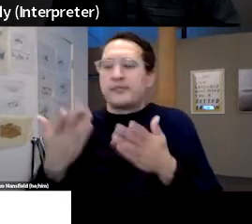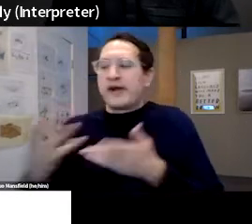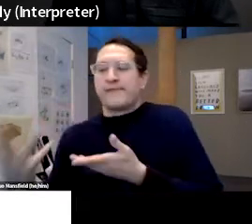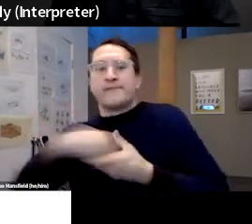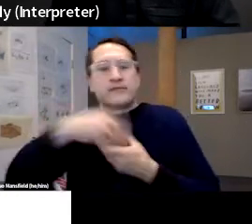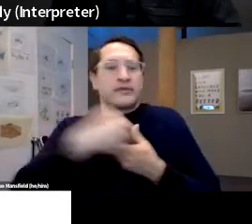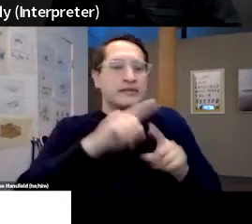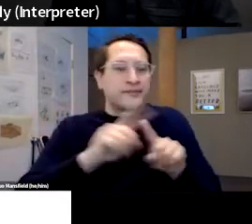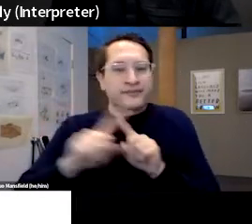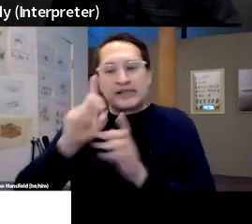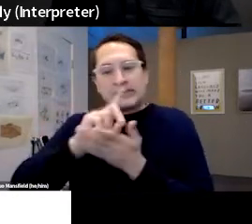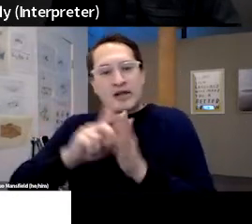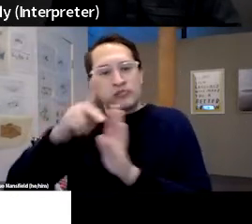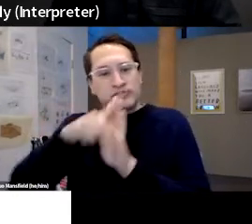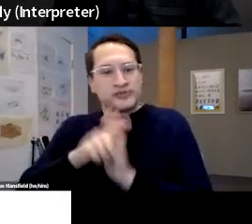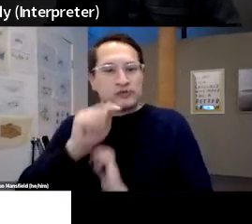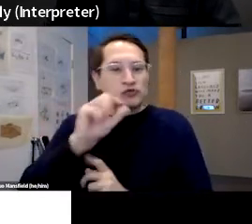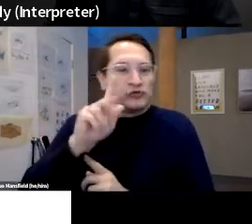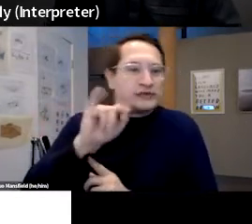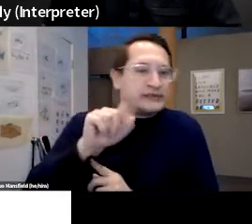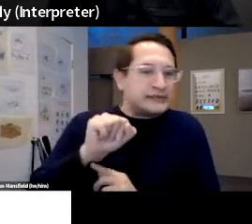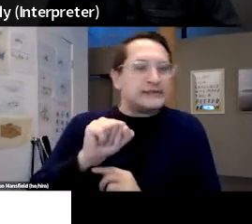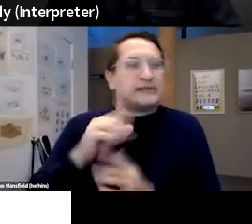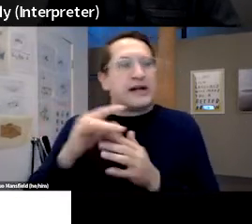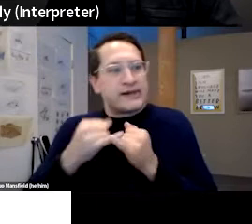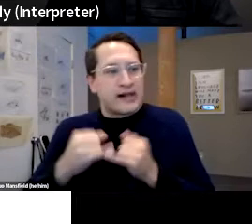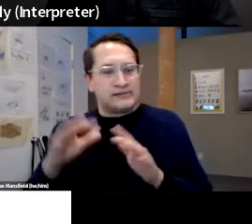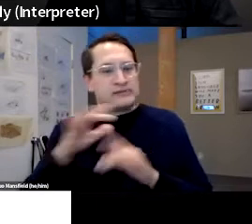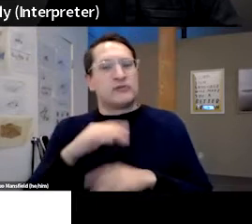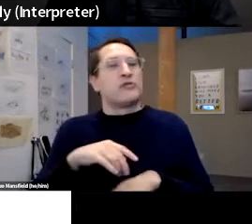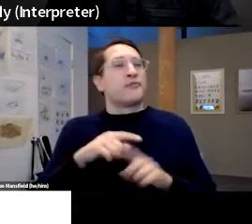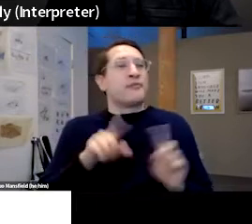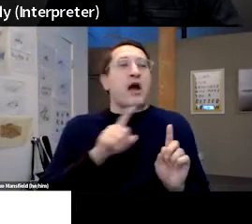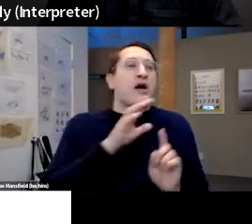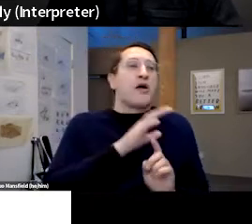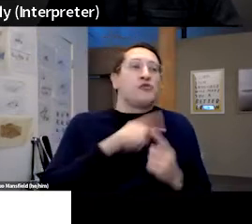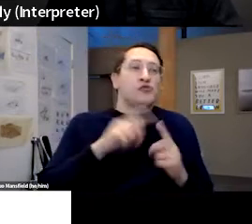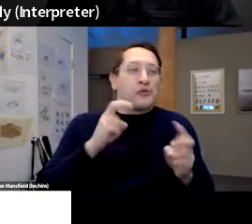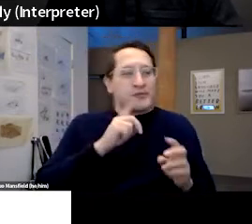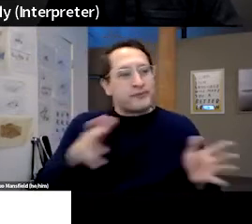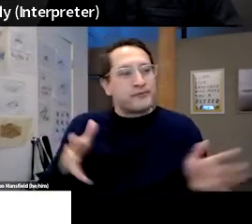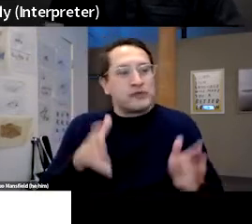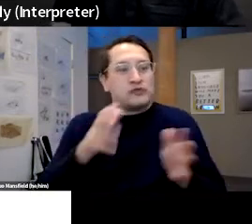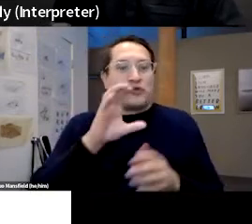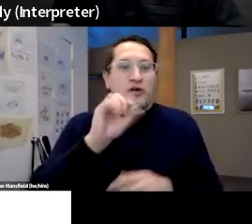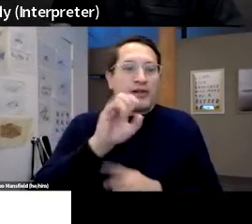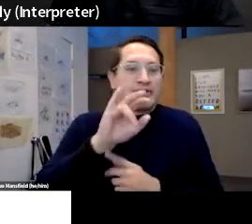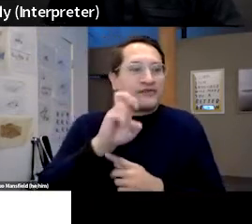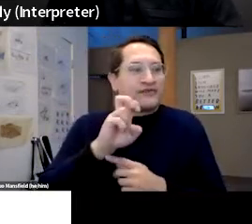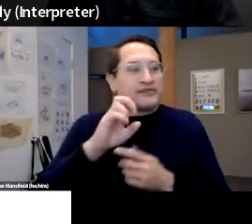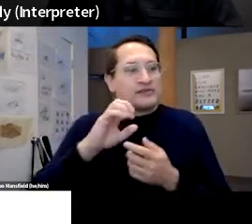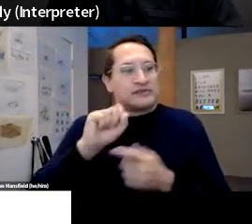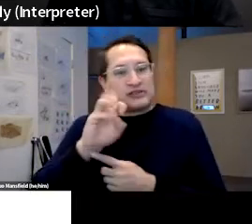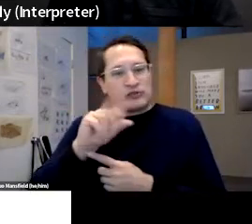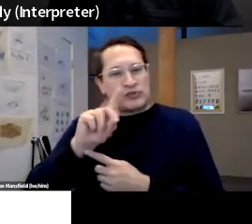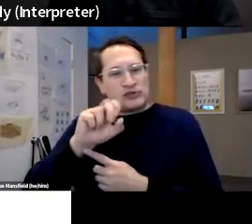safe and flexible and encouraging, and involving different design principles and toolkits, guidelines, etc. And we also want